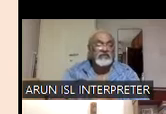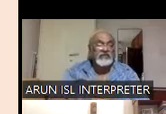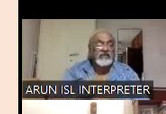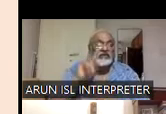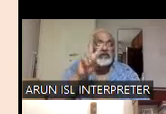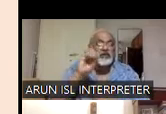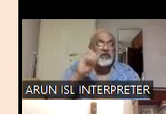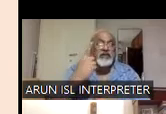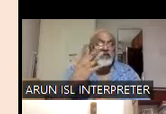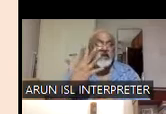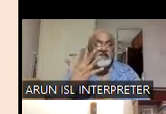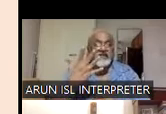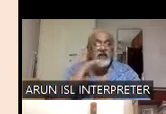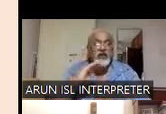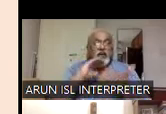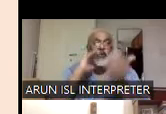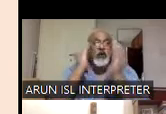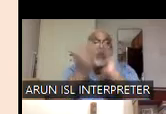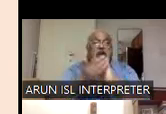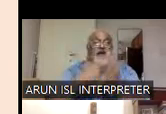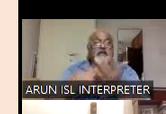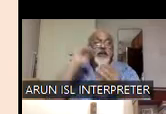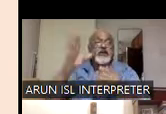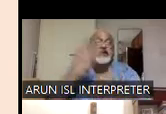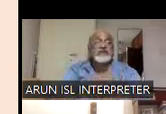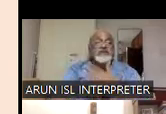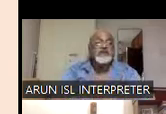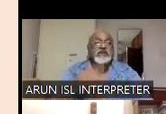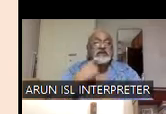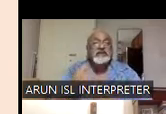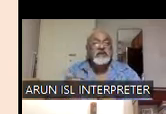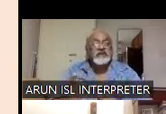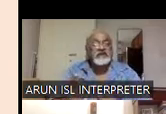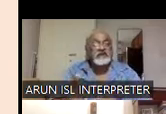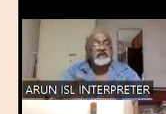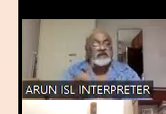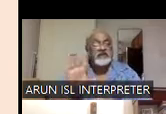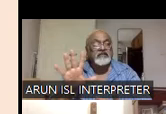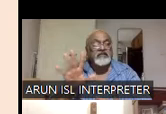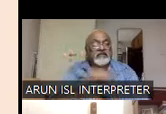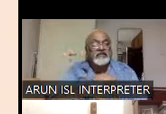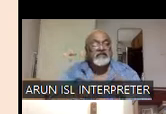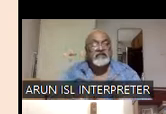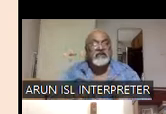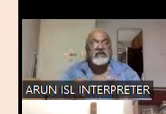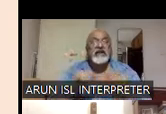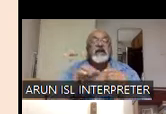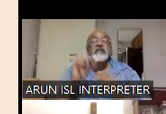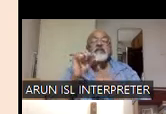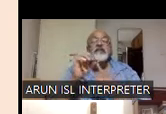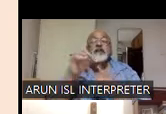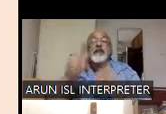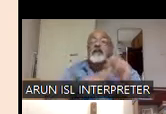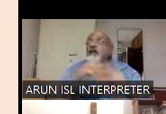2015, the World Report on Disability came out and it said that 15% of the population has a